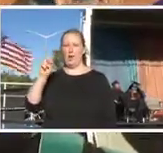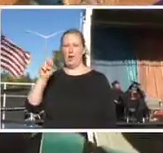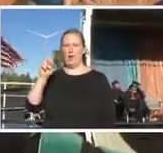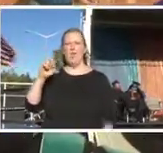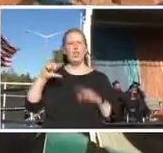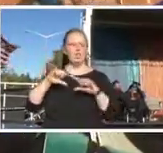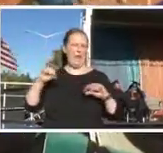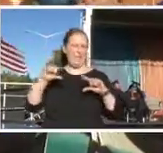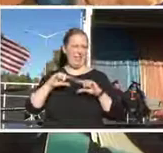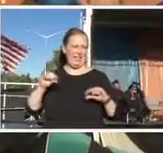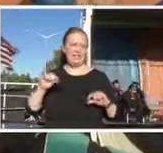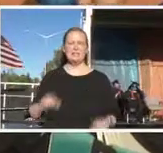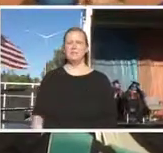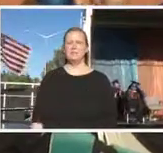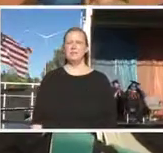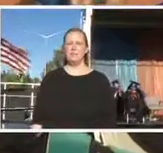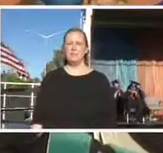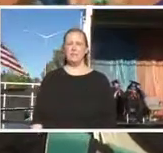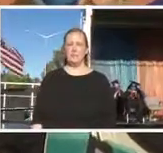Japanese.